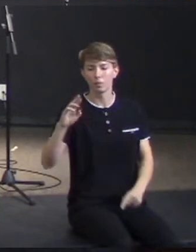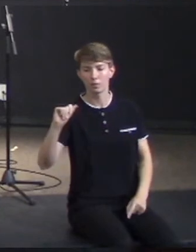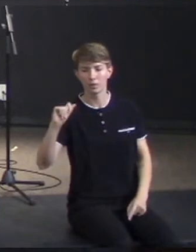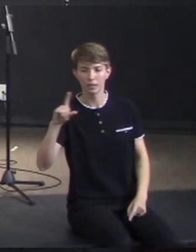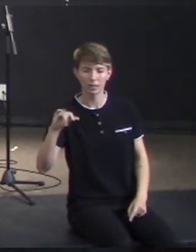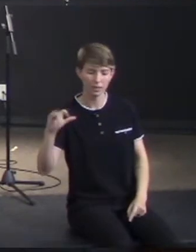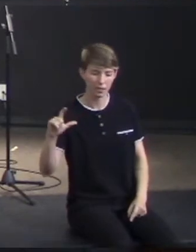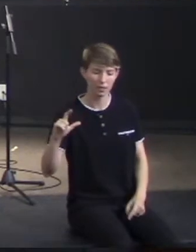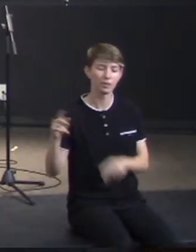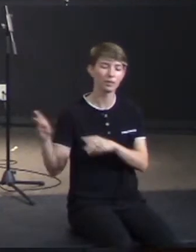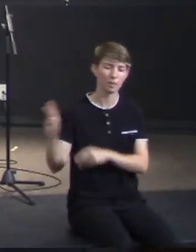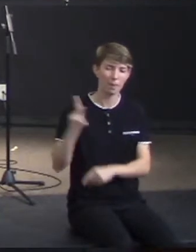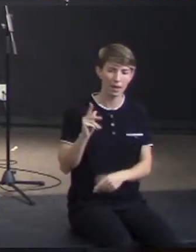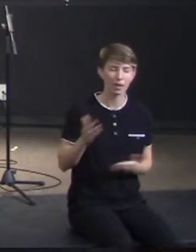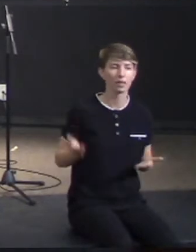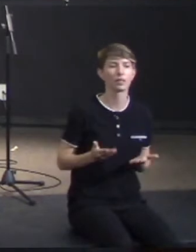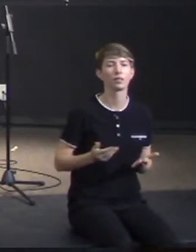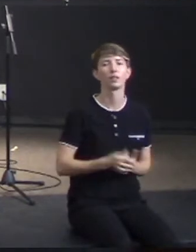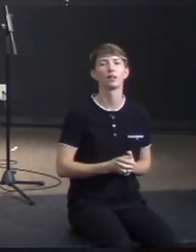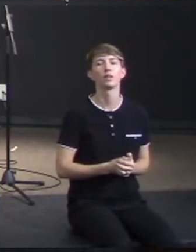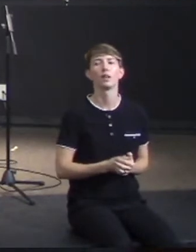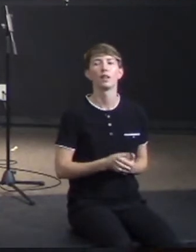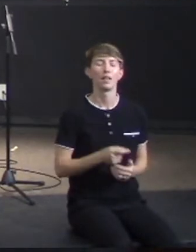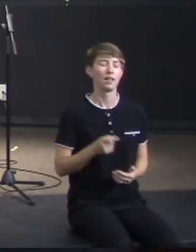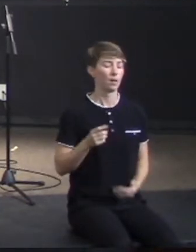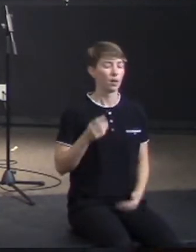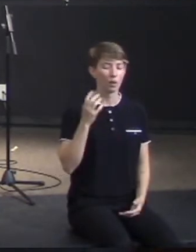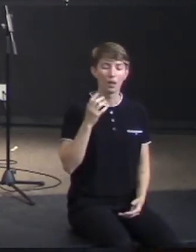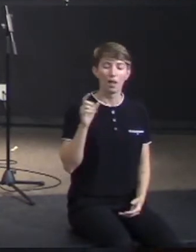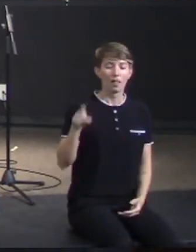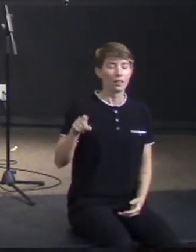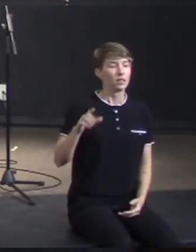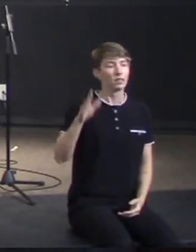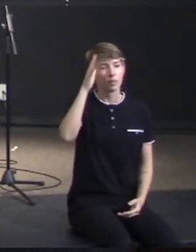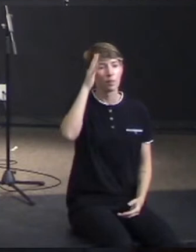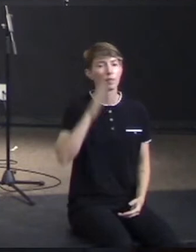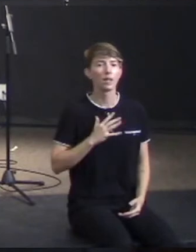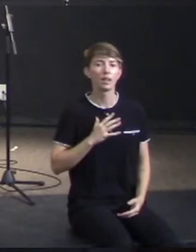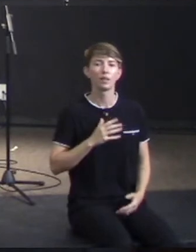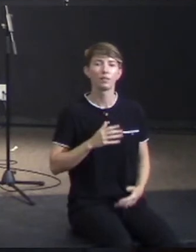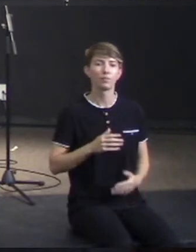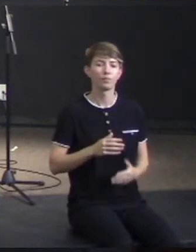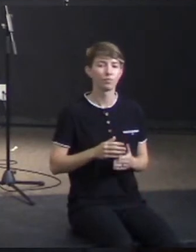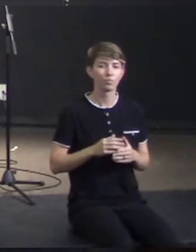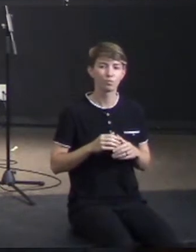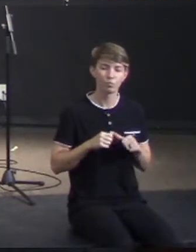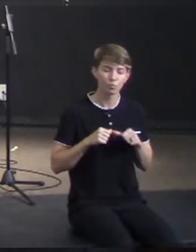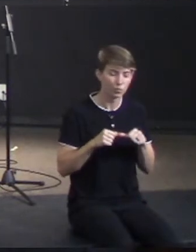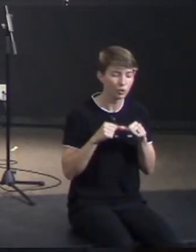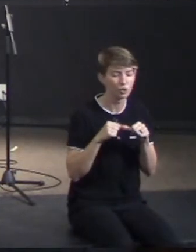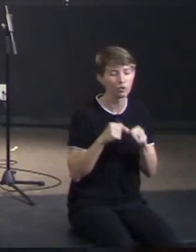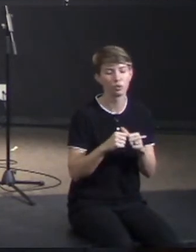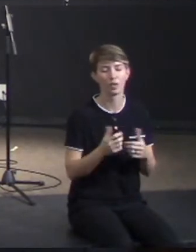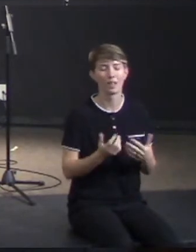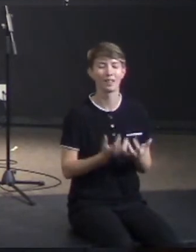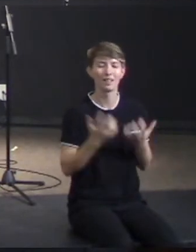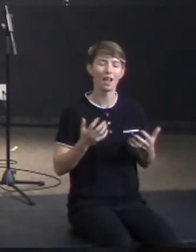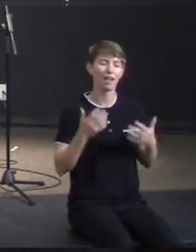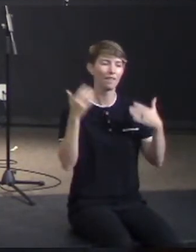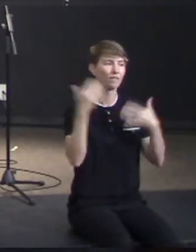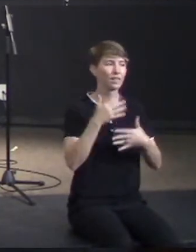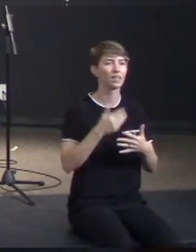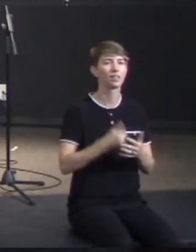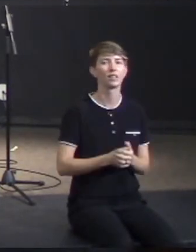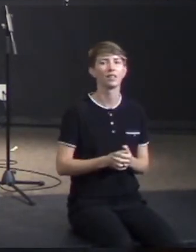man, this man, like, pushed through a lot of fear. You know, it took a lot of courage to, you know, just get in front of us and teach